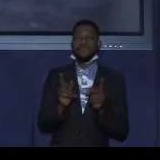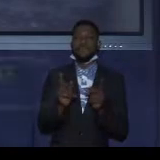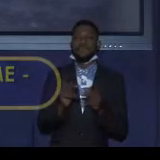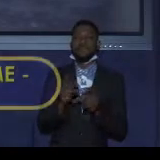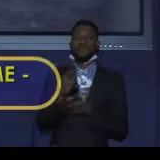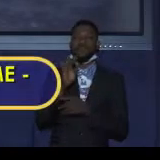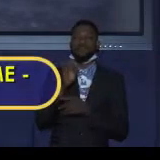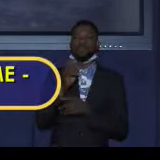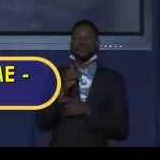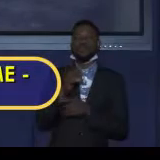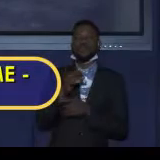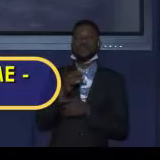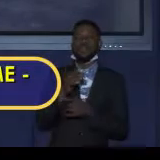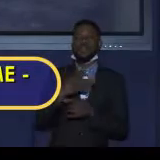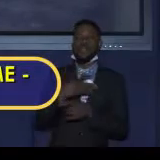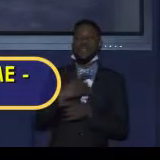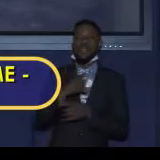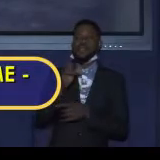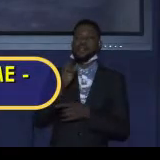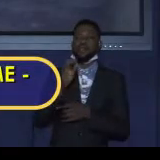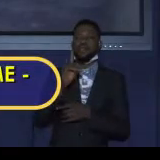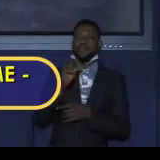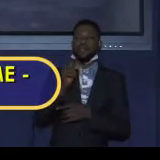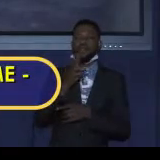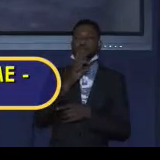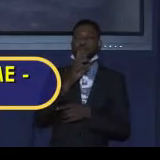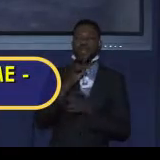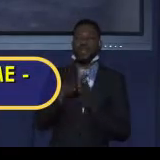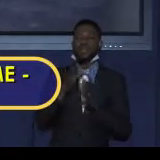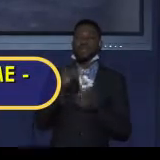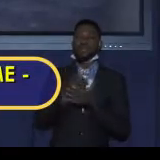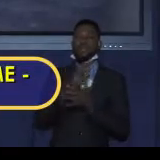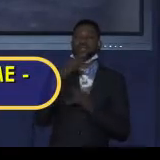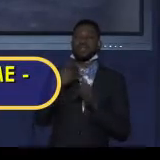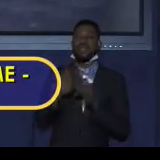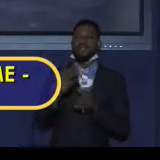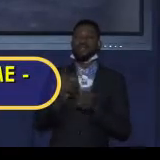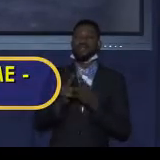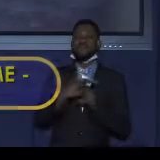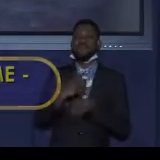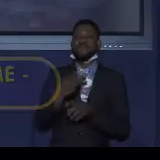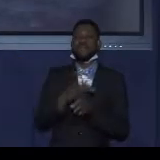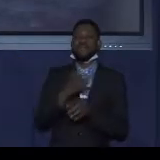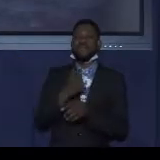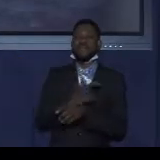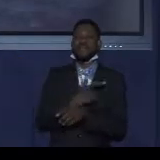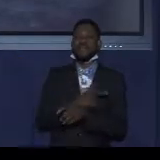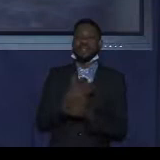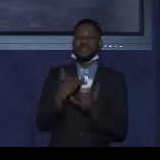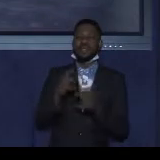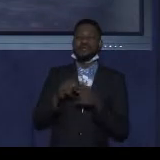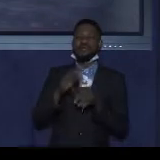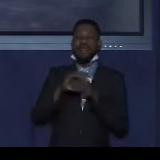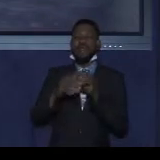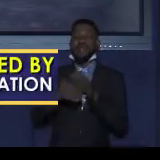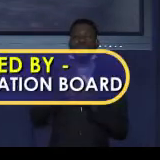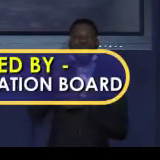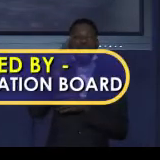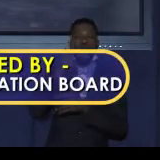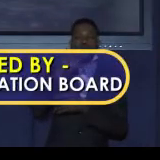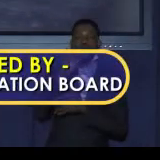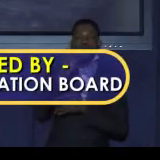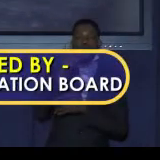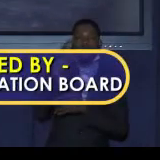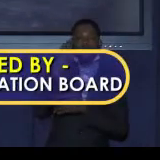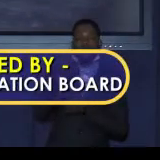Alrighty then, Umar likes soda water a lot. I want to know how many liters. That's the end of today's mathematics lesson. It's time for me to hand you over to